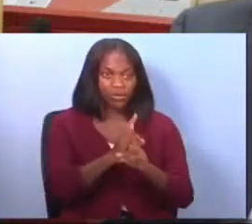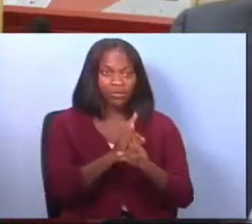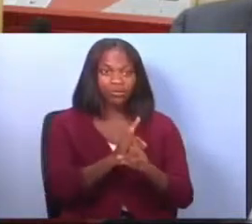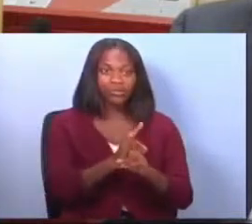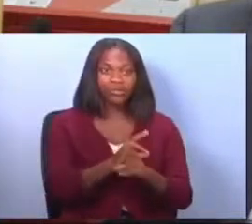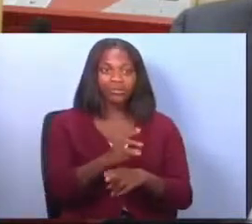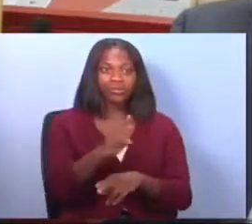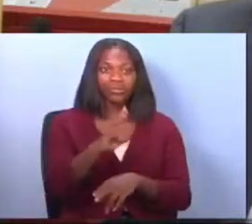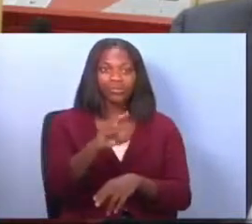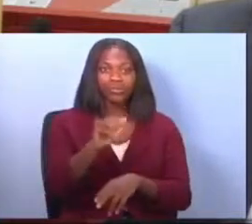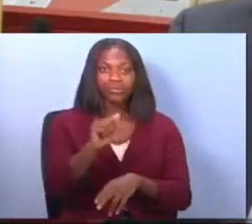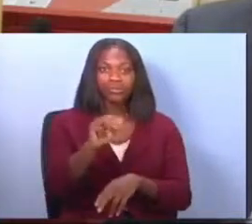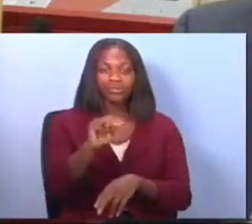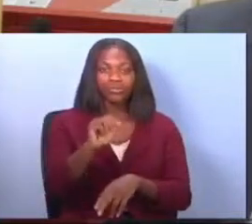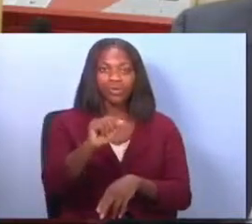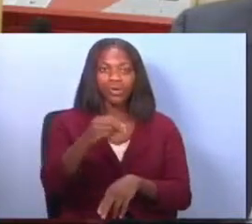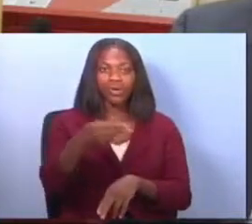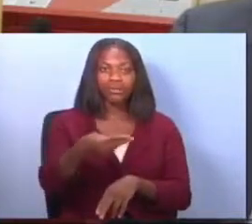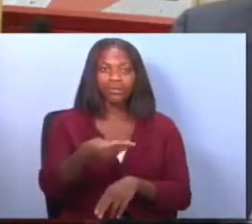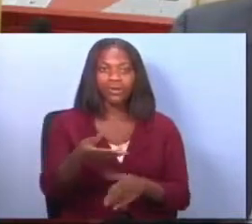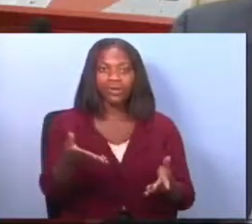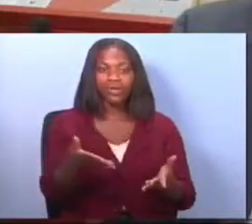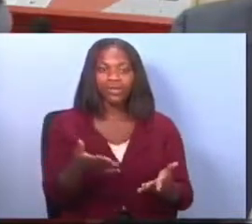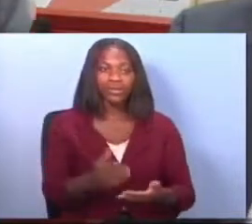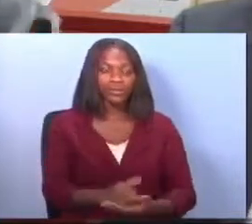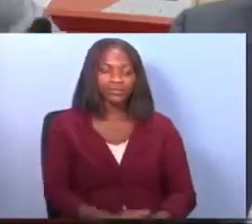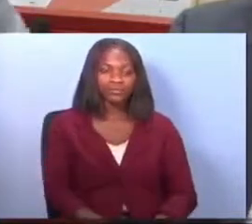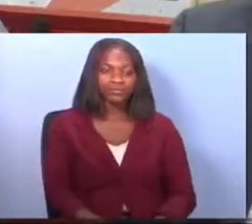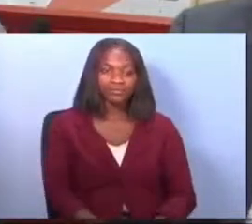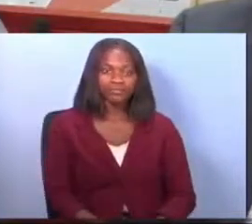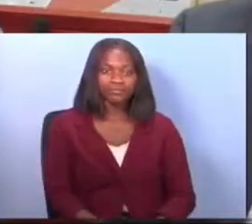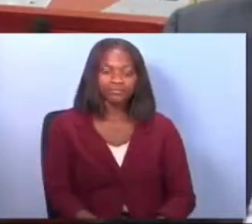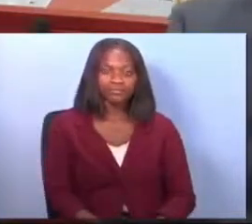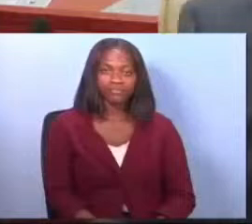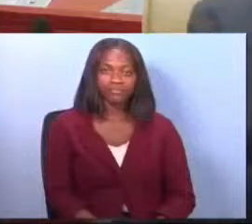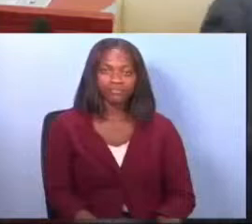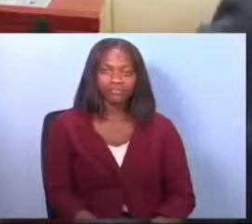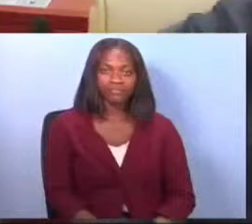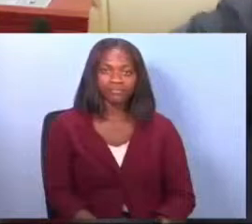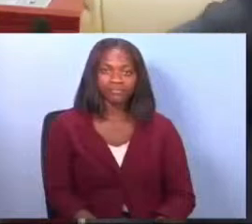here to maybe. Available leader.